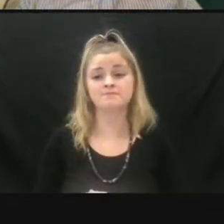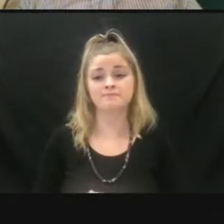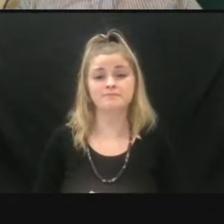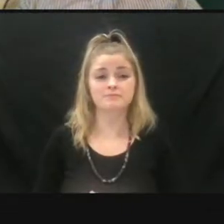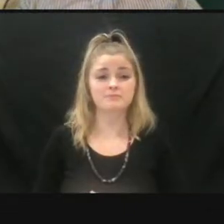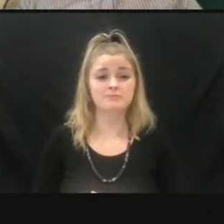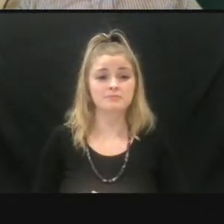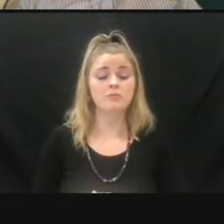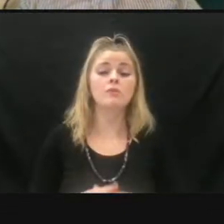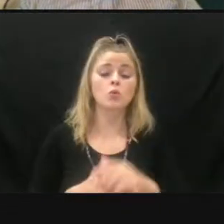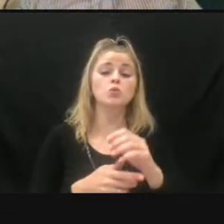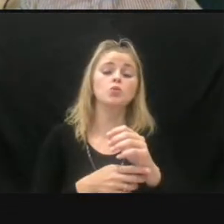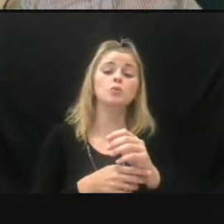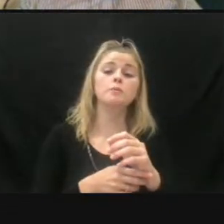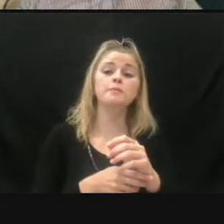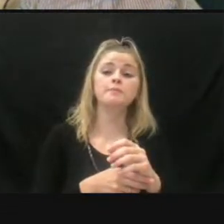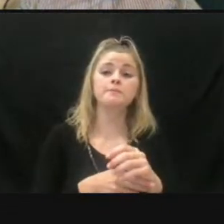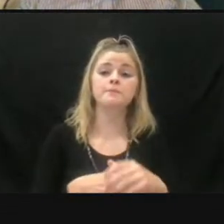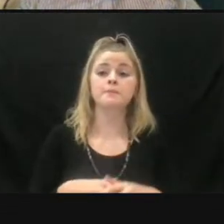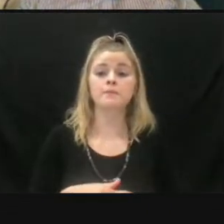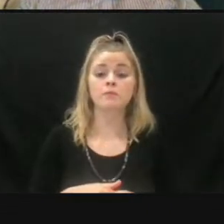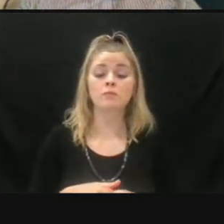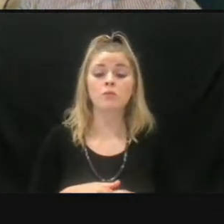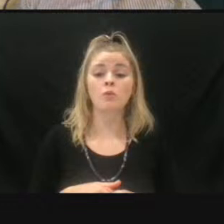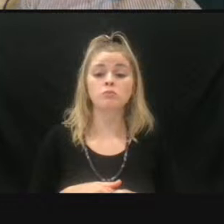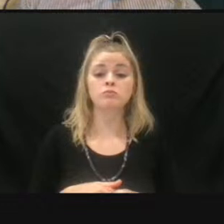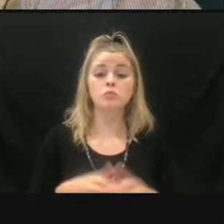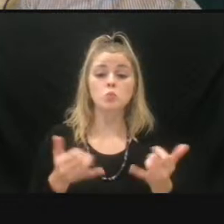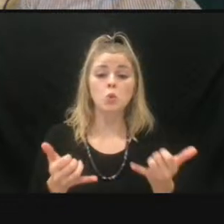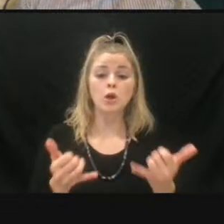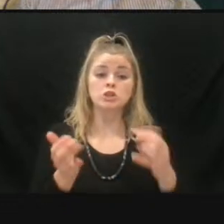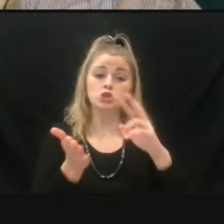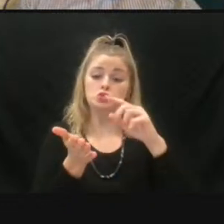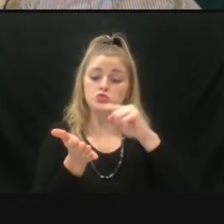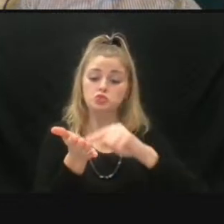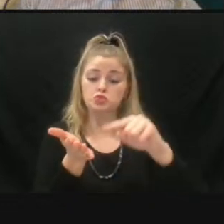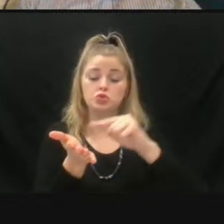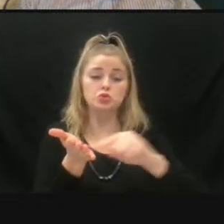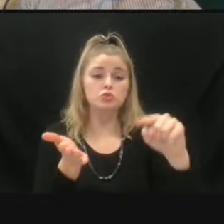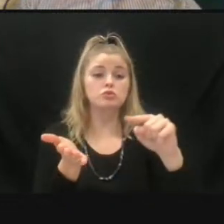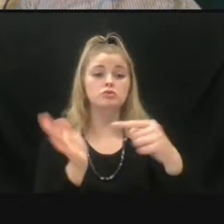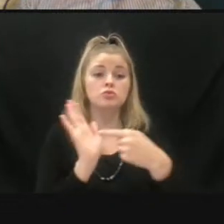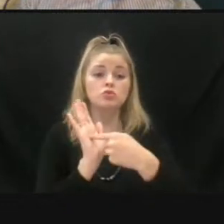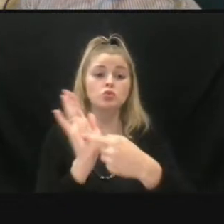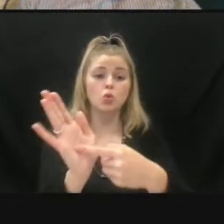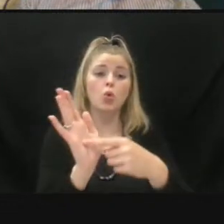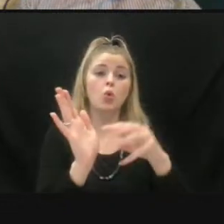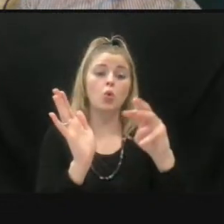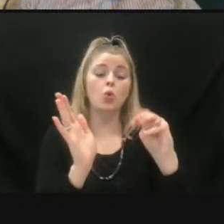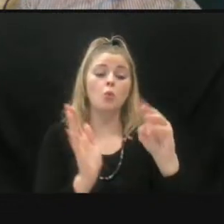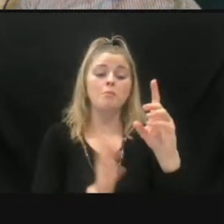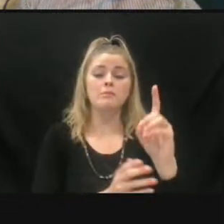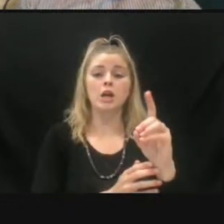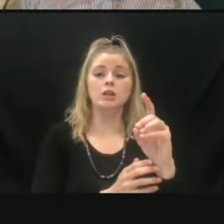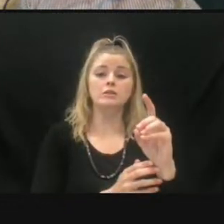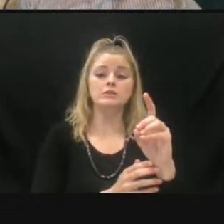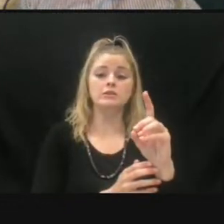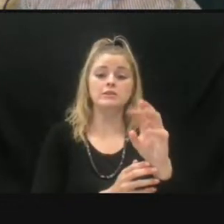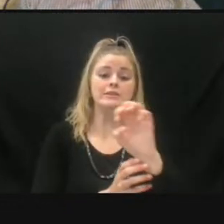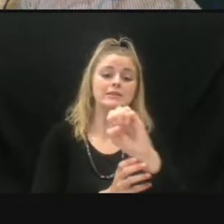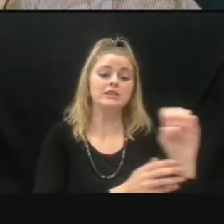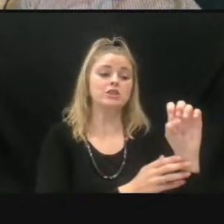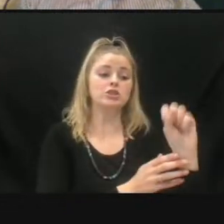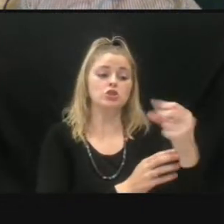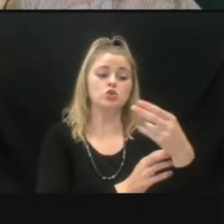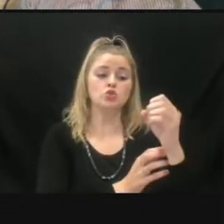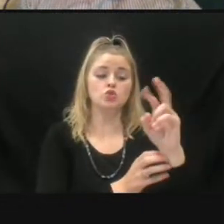They're on sea level. And current scientific research has shown that Eastern Shore Maryland is gradually sinking beneath the ocean, and